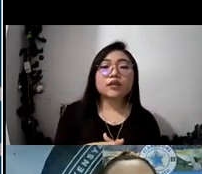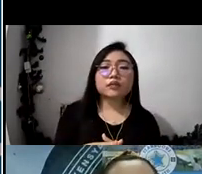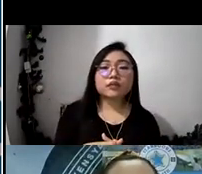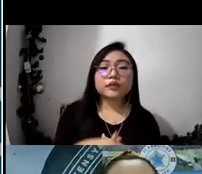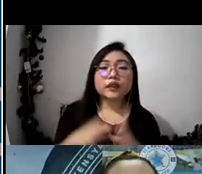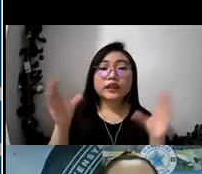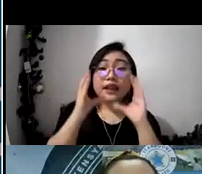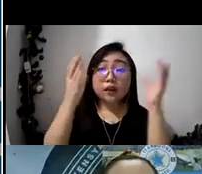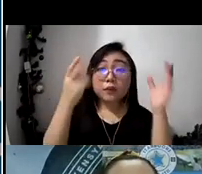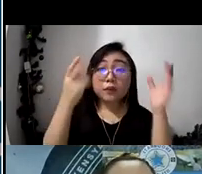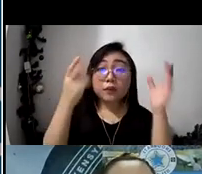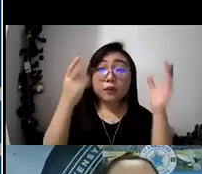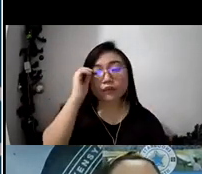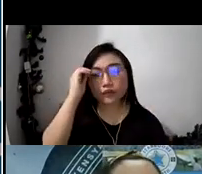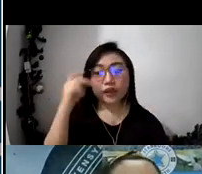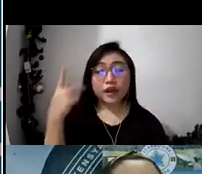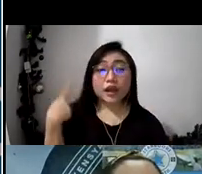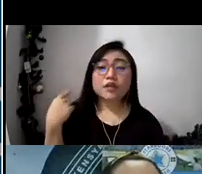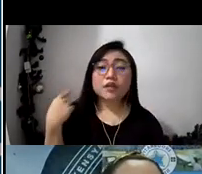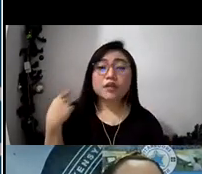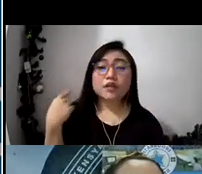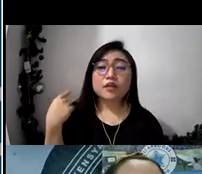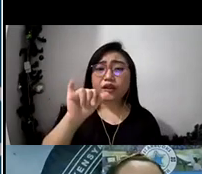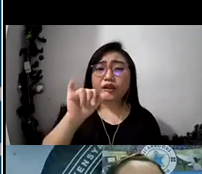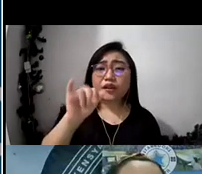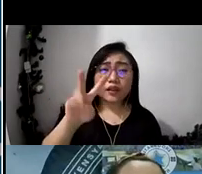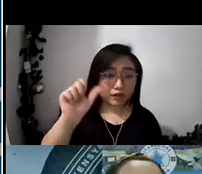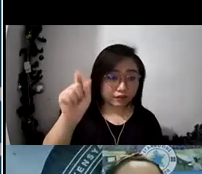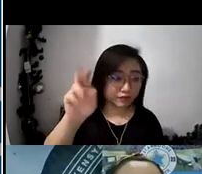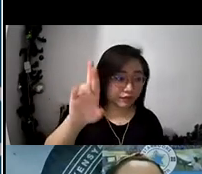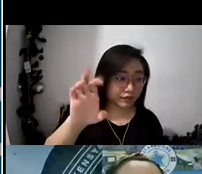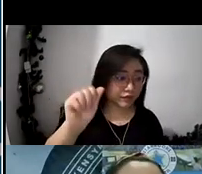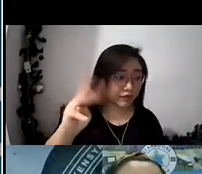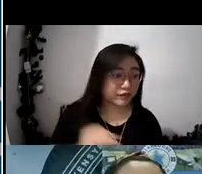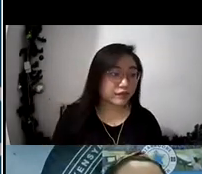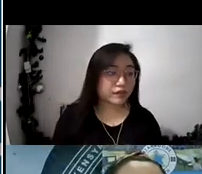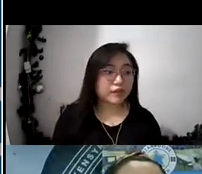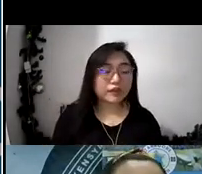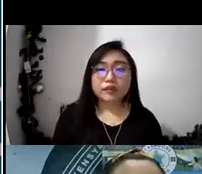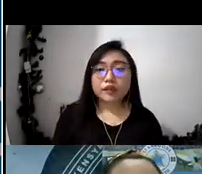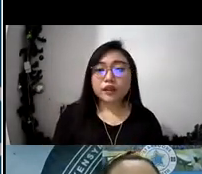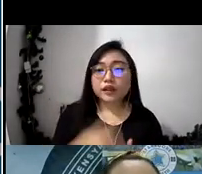Mapapanood po yung live streaming through DOST-PH. So, pwede po kayong manood sa aming